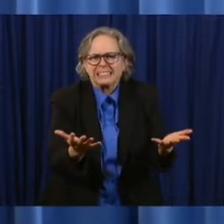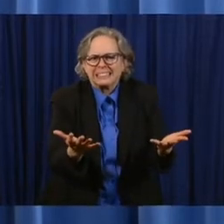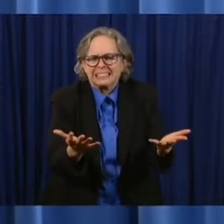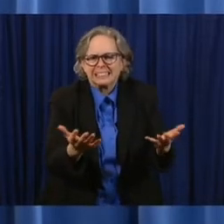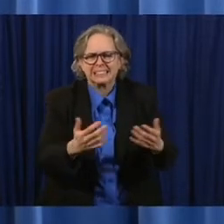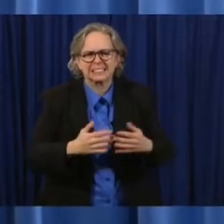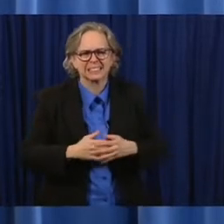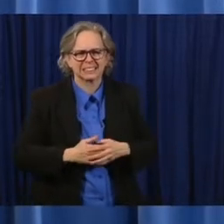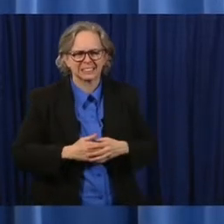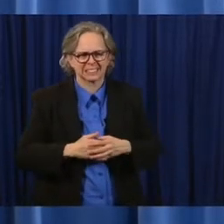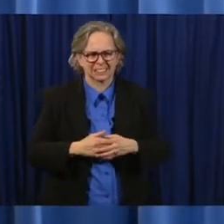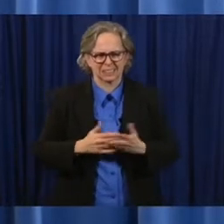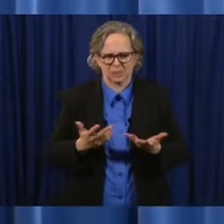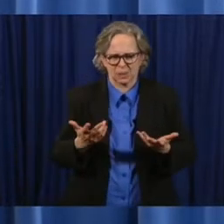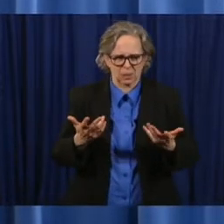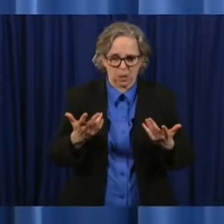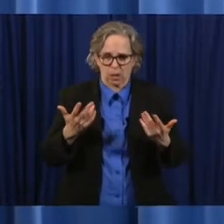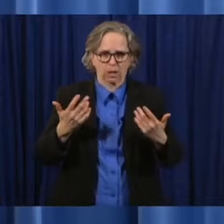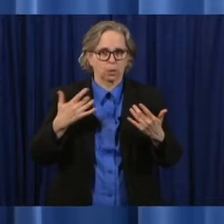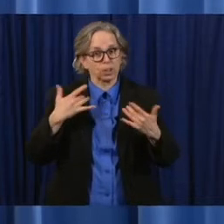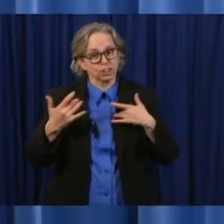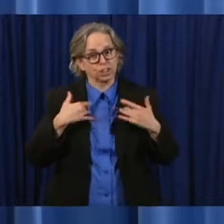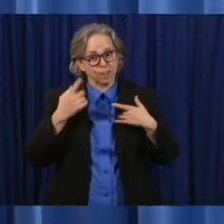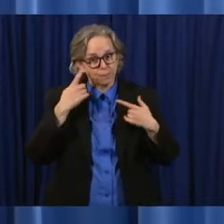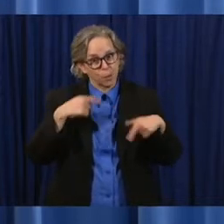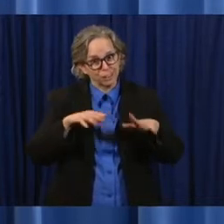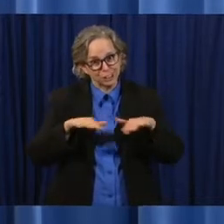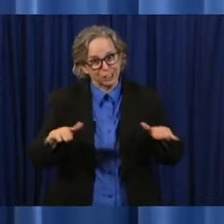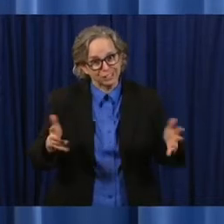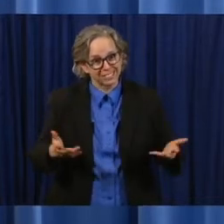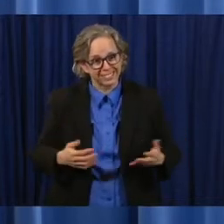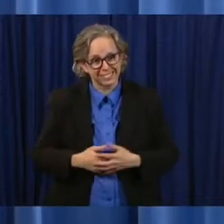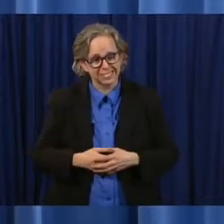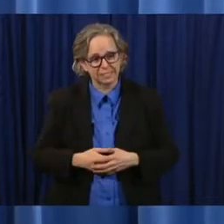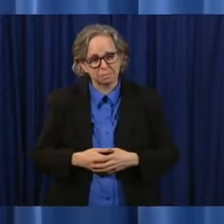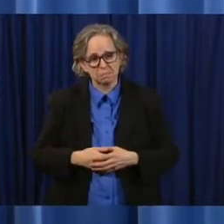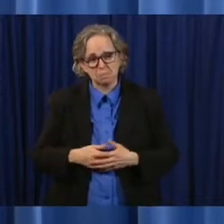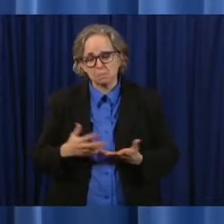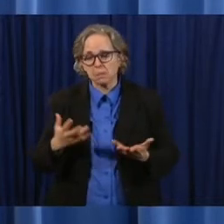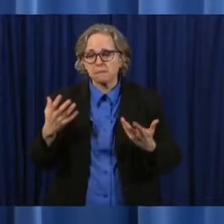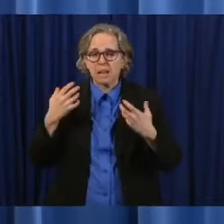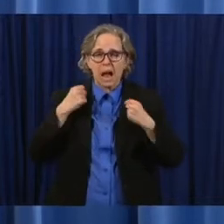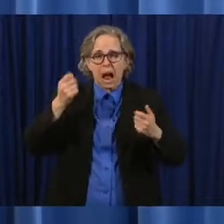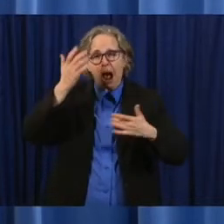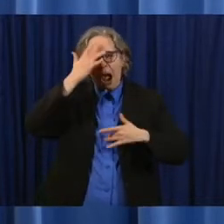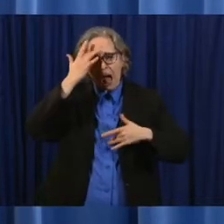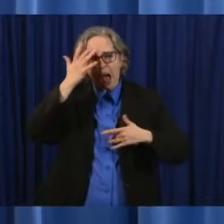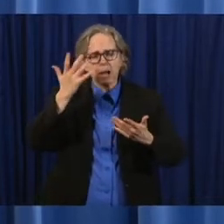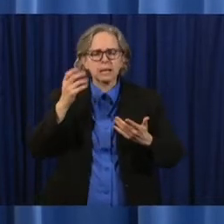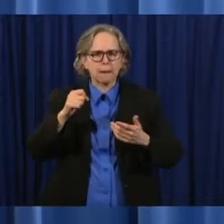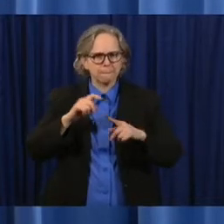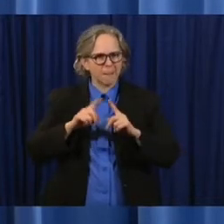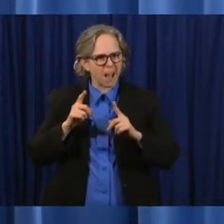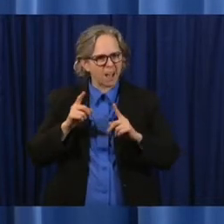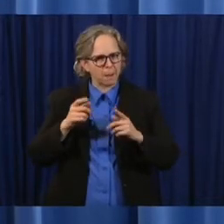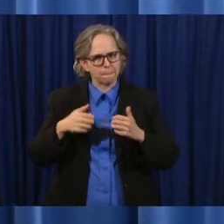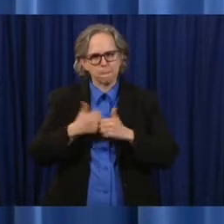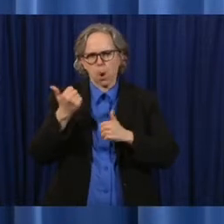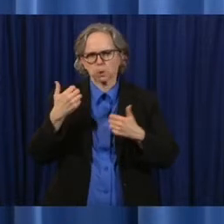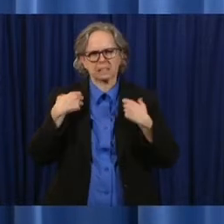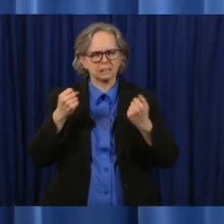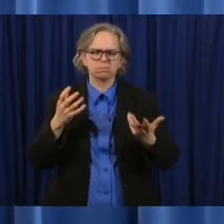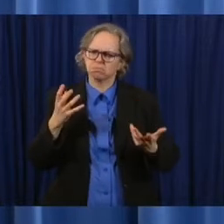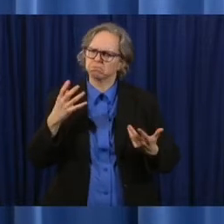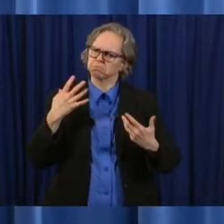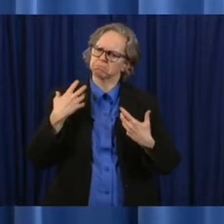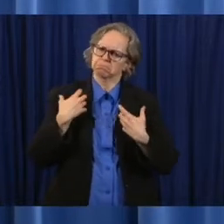directly for them, because unless they have a medical condition, the odds are they're going to be okay throughout if they get this. Not that